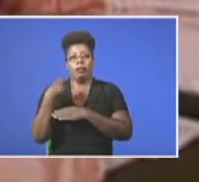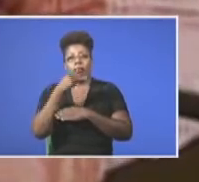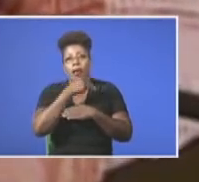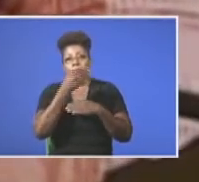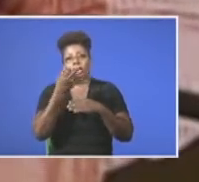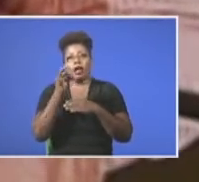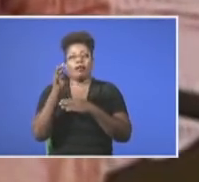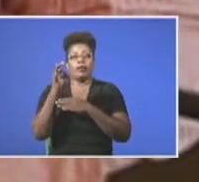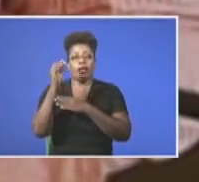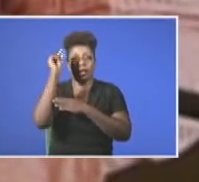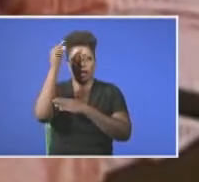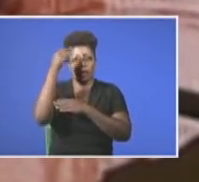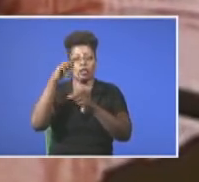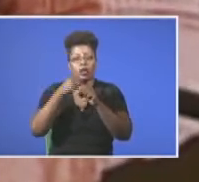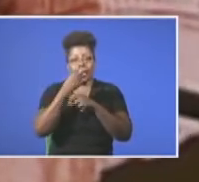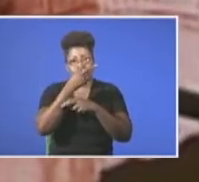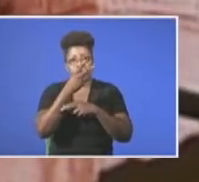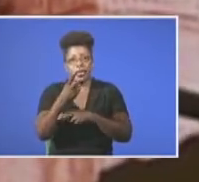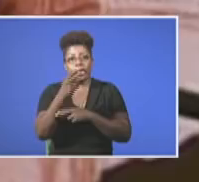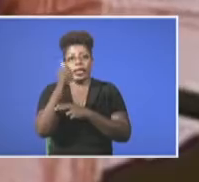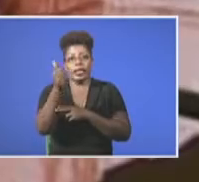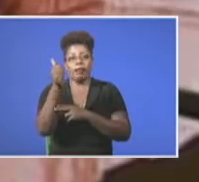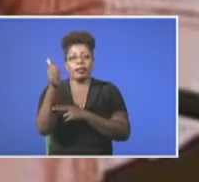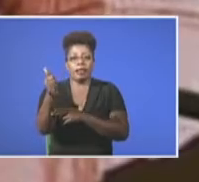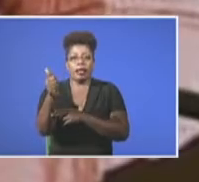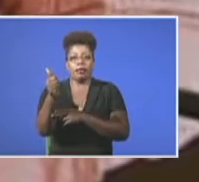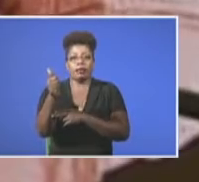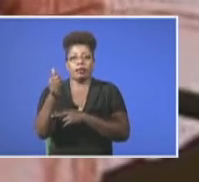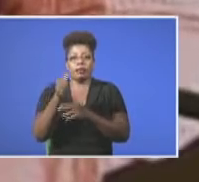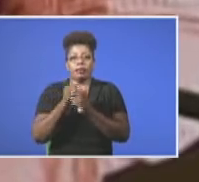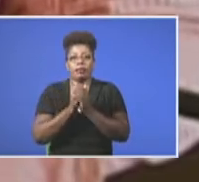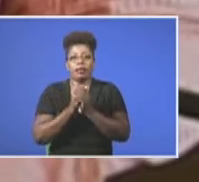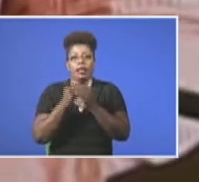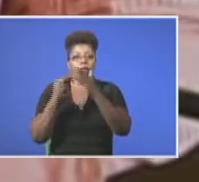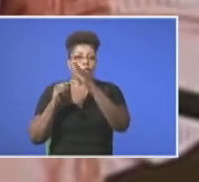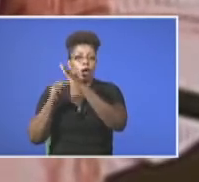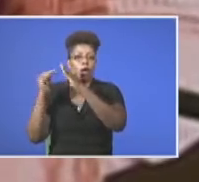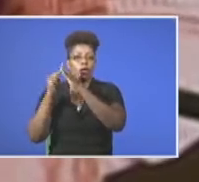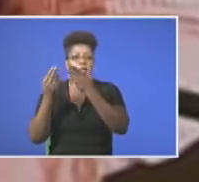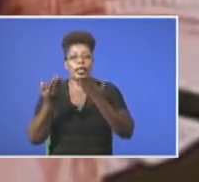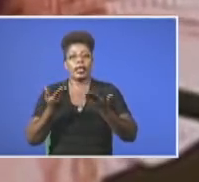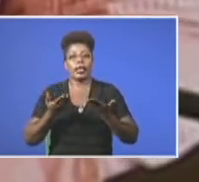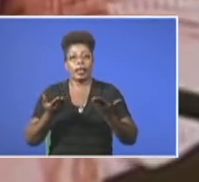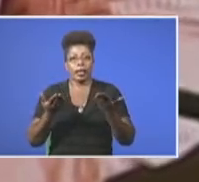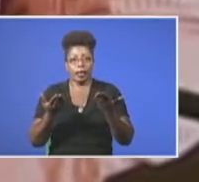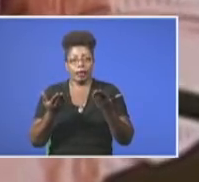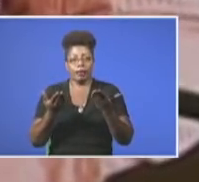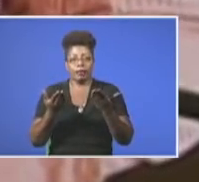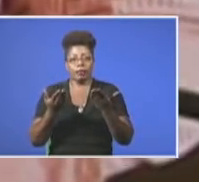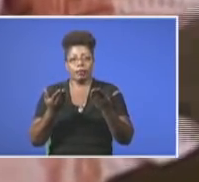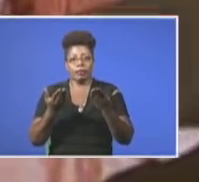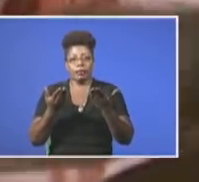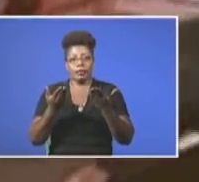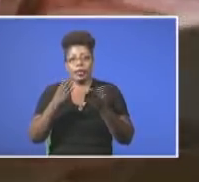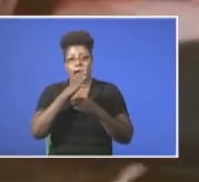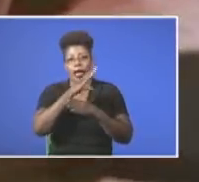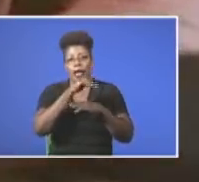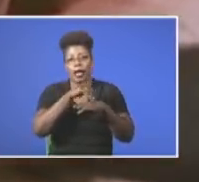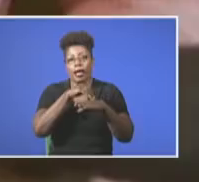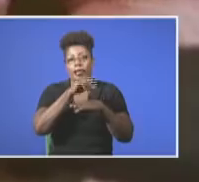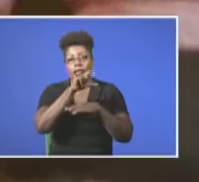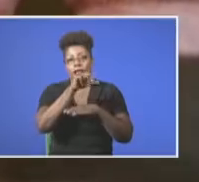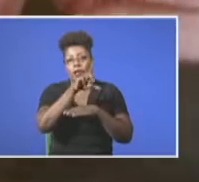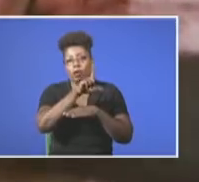government, so they can view for themselves the hotel here in the Lucayan Strip. As you know,